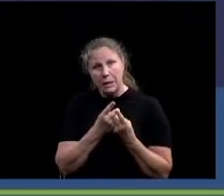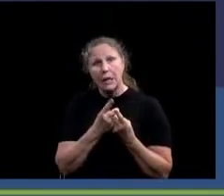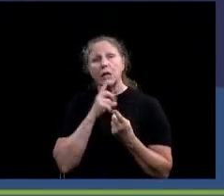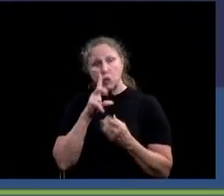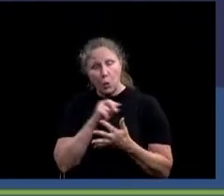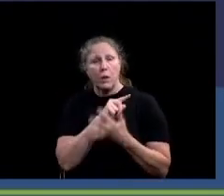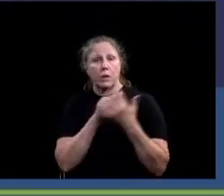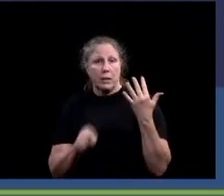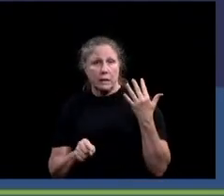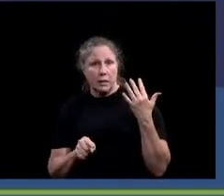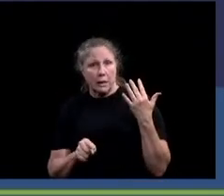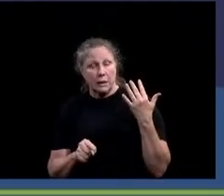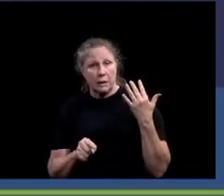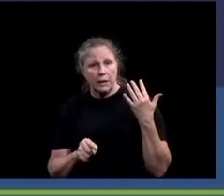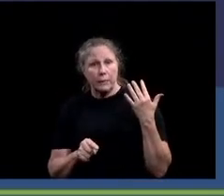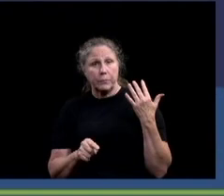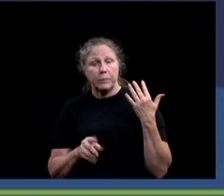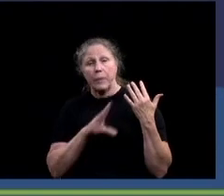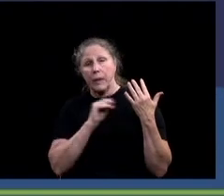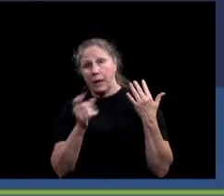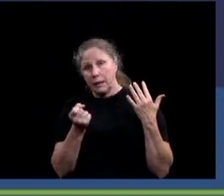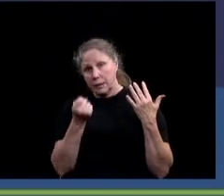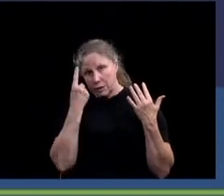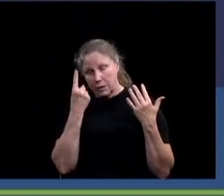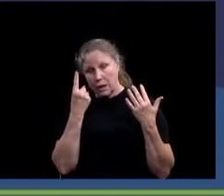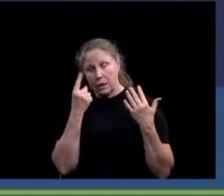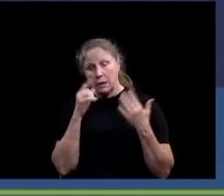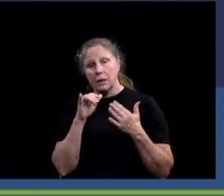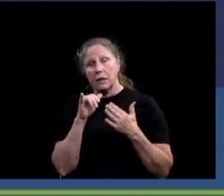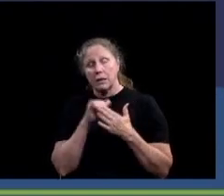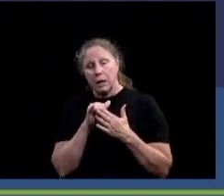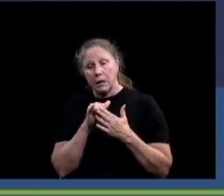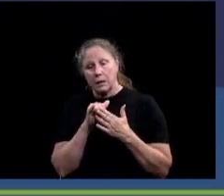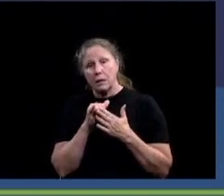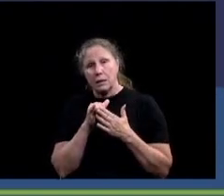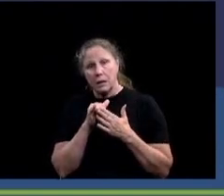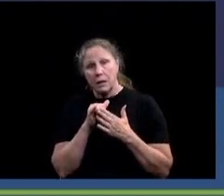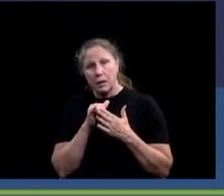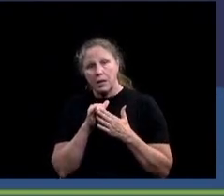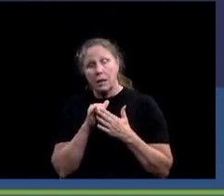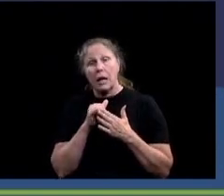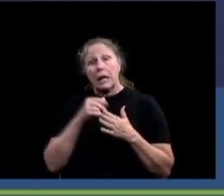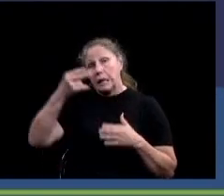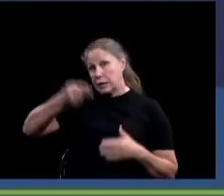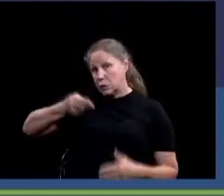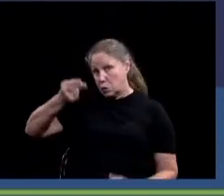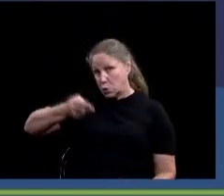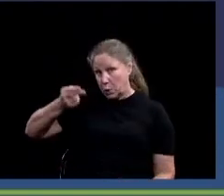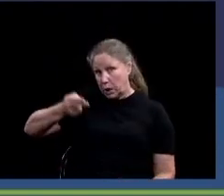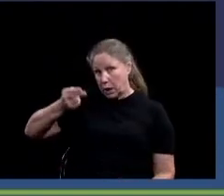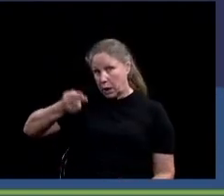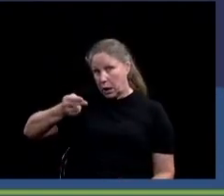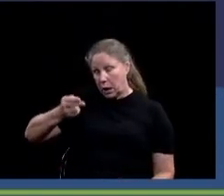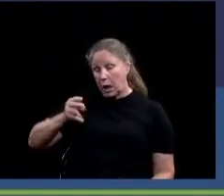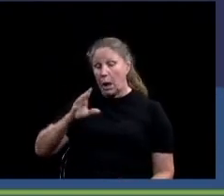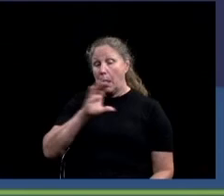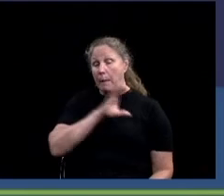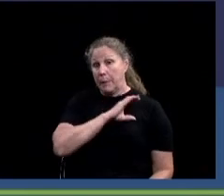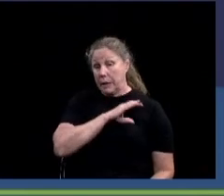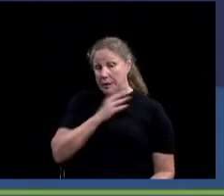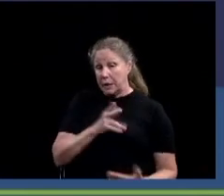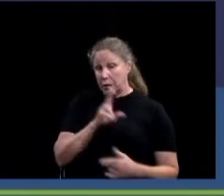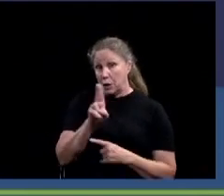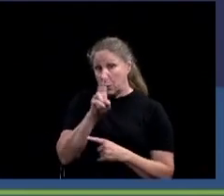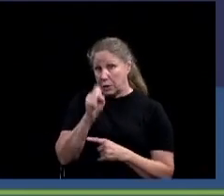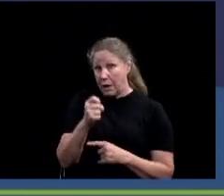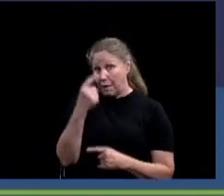that, you know, historically what policing in the United States was meant to do, and how